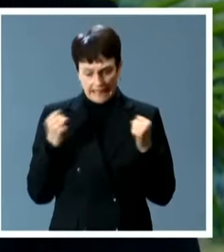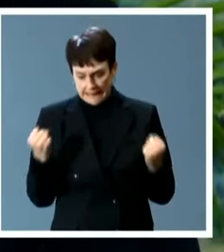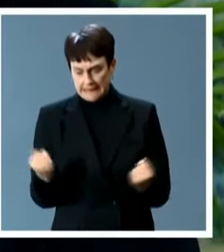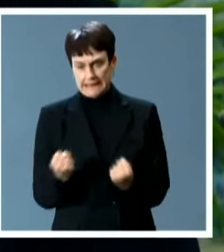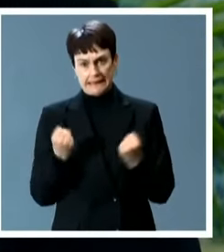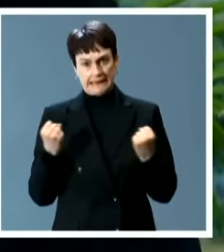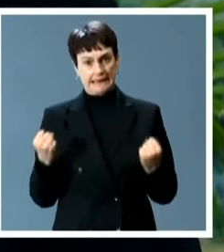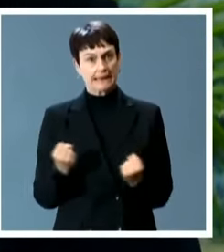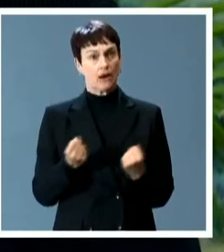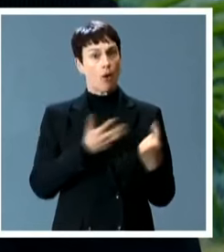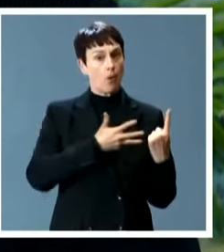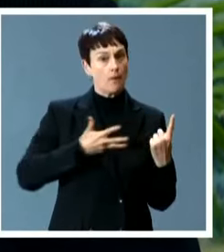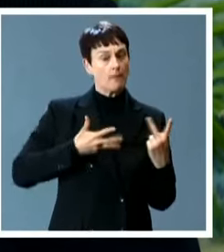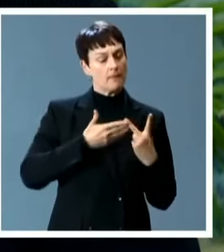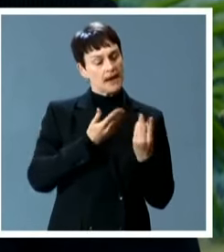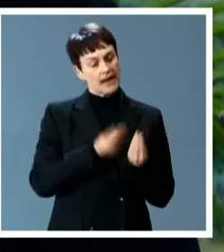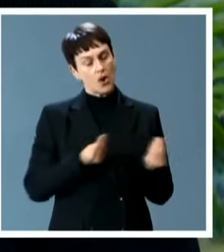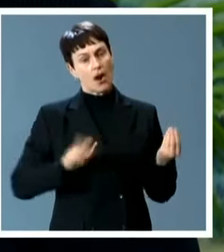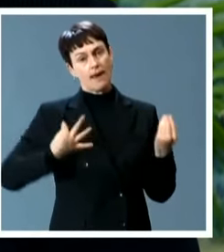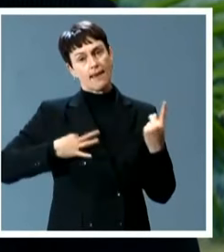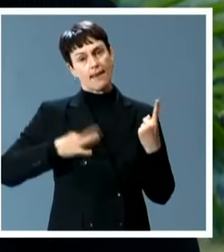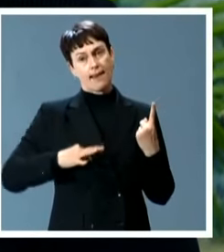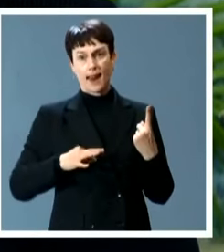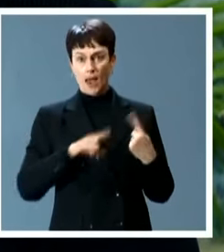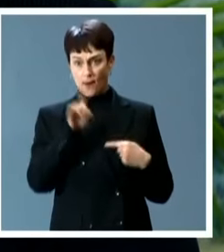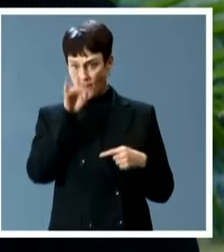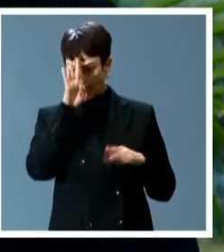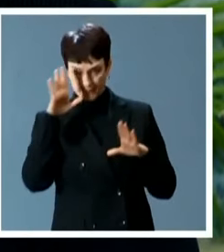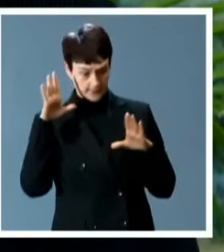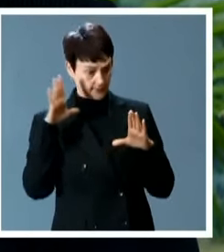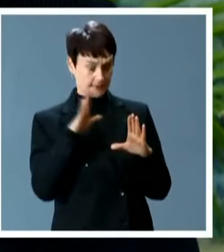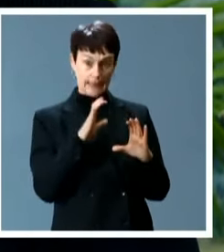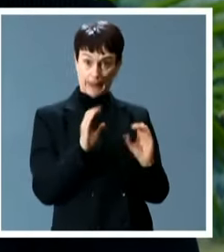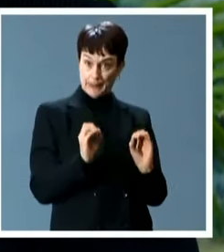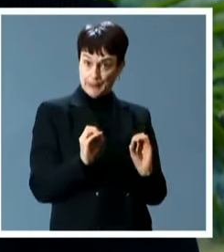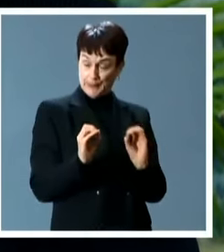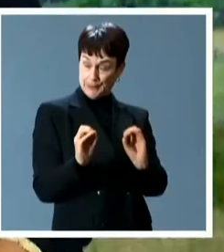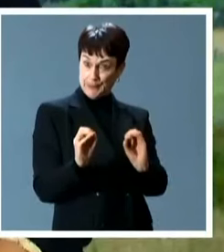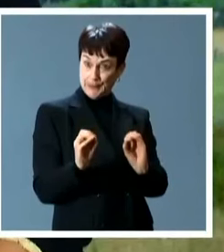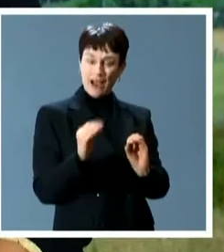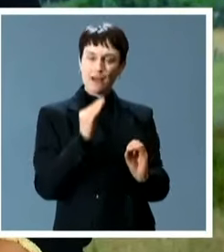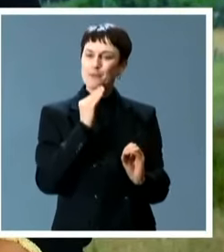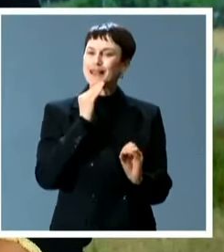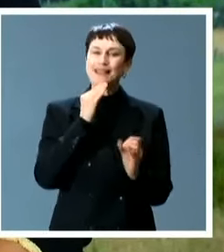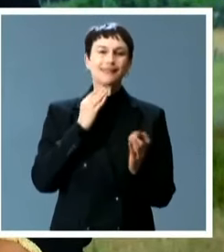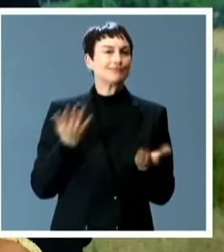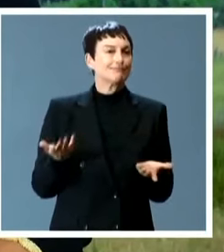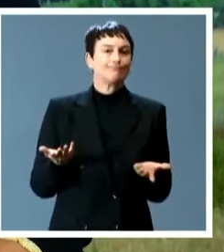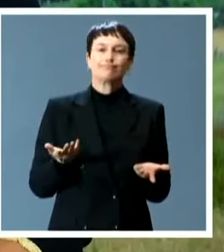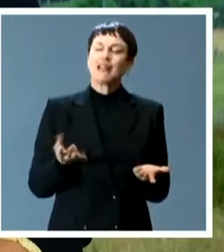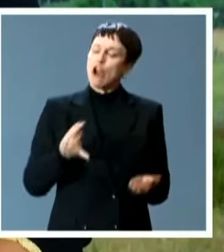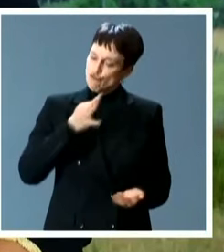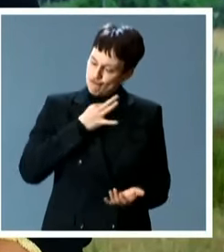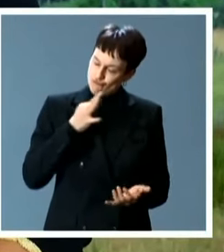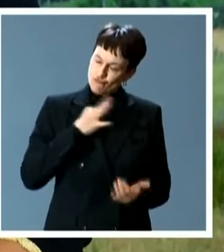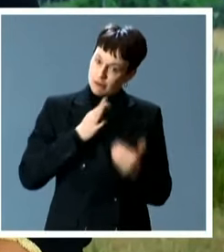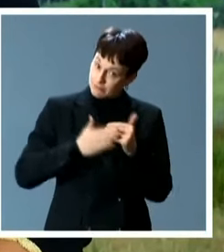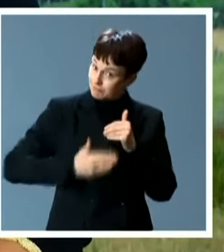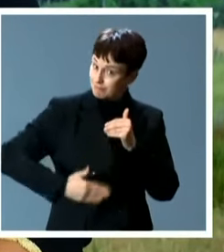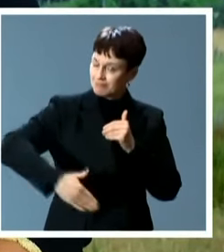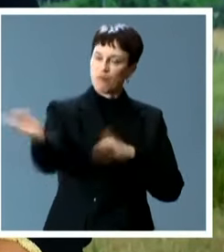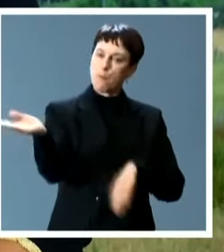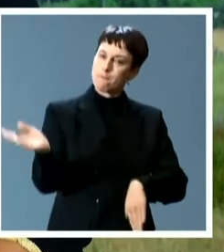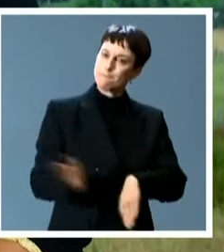and girls at the core of the COVID response and reconstruction, we risk the perpetuation